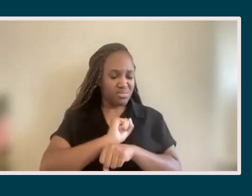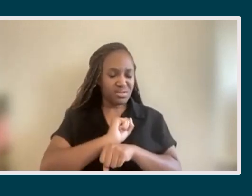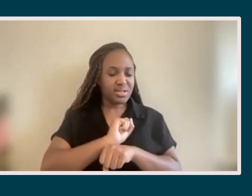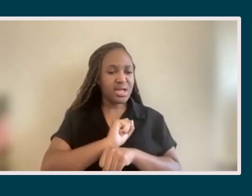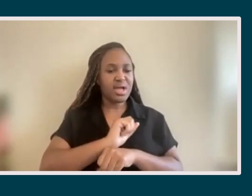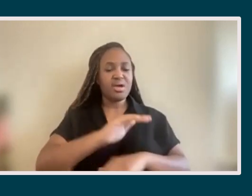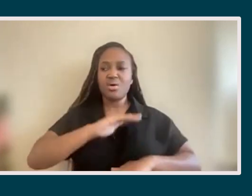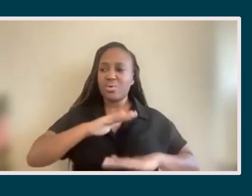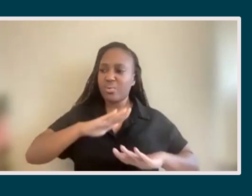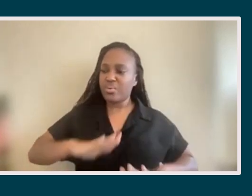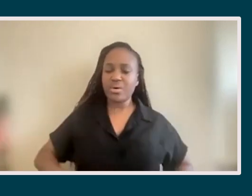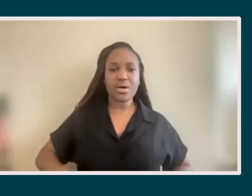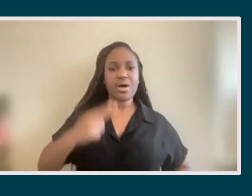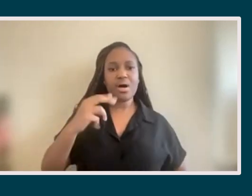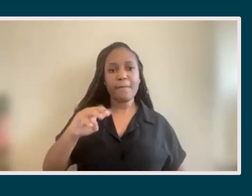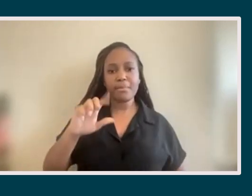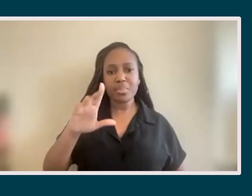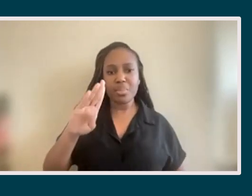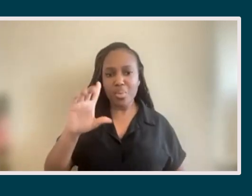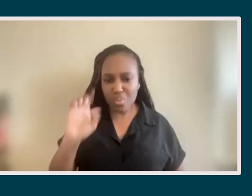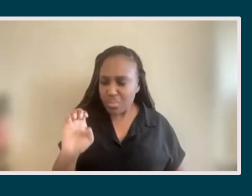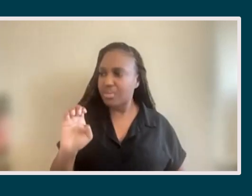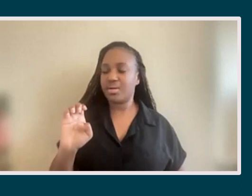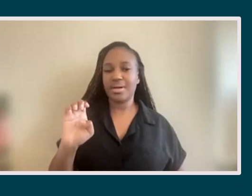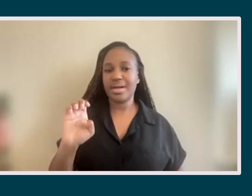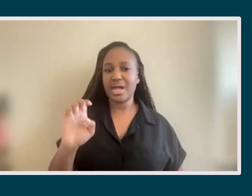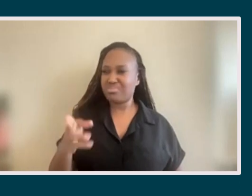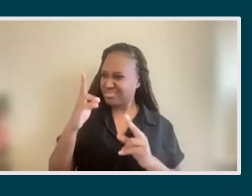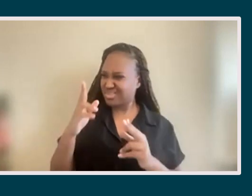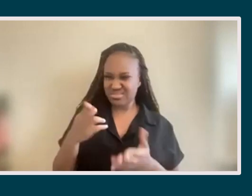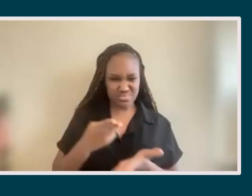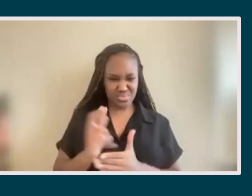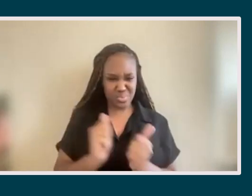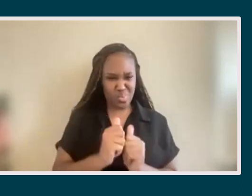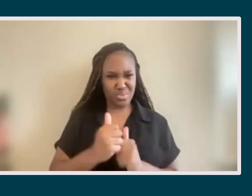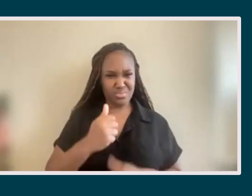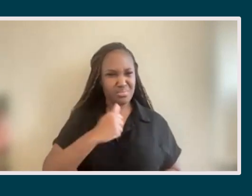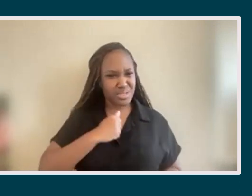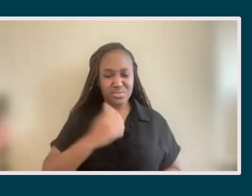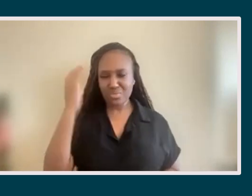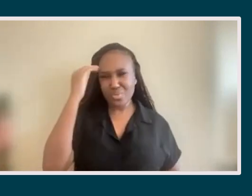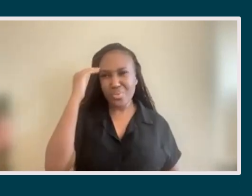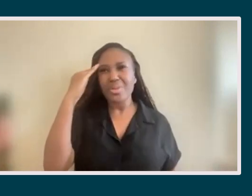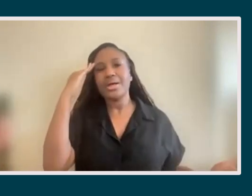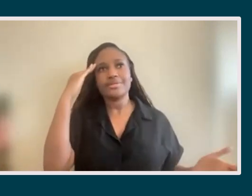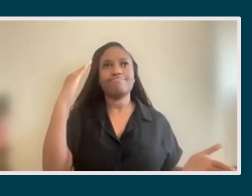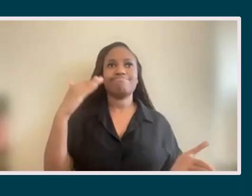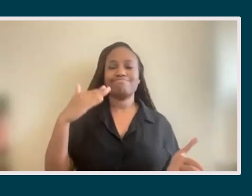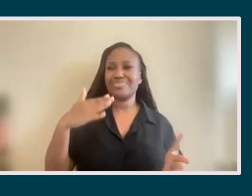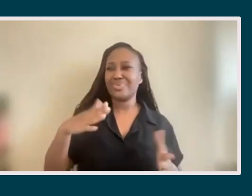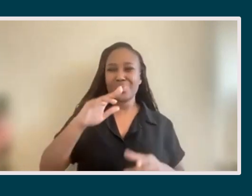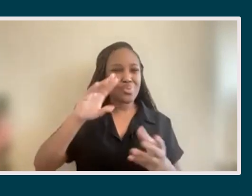of right-sizing myself and being honest, like, no, you know what? I'm probably not going to change the world, because that's not